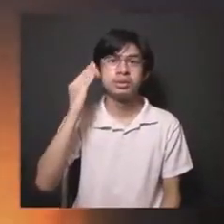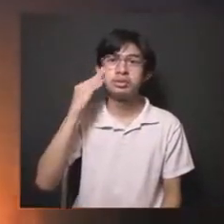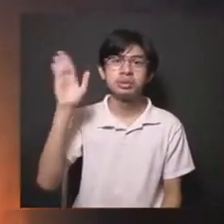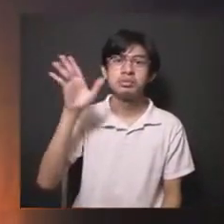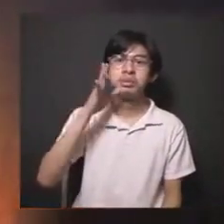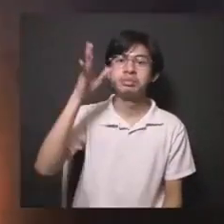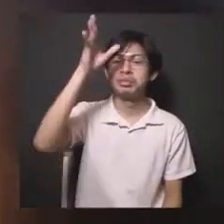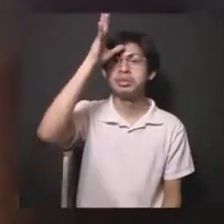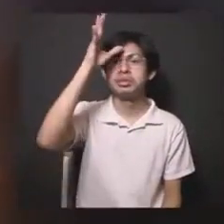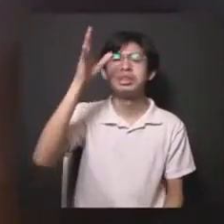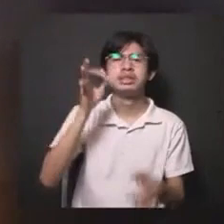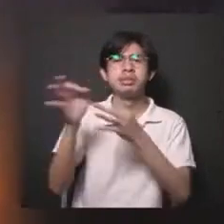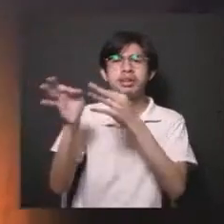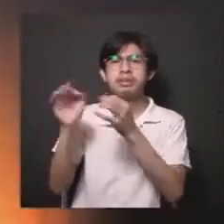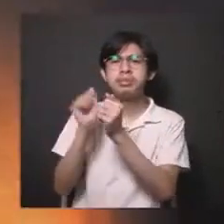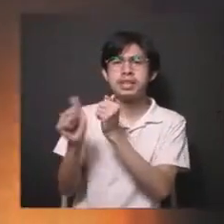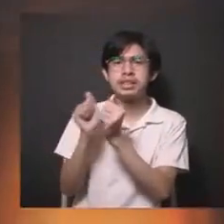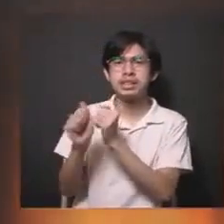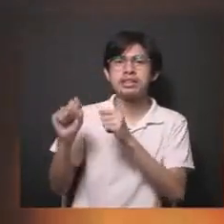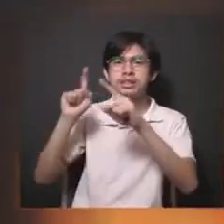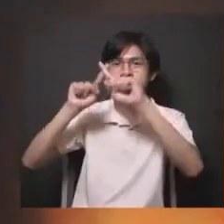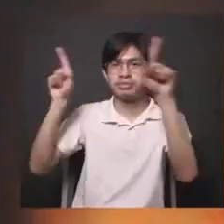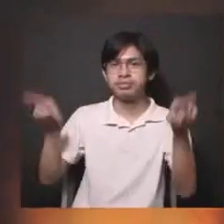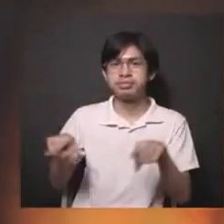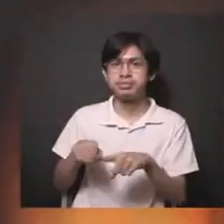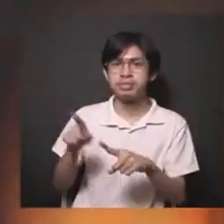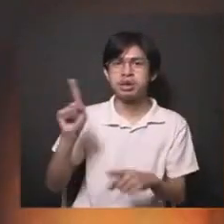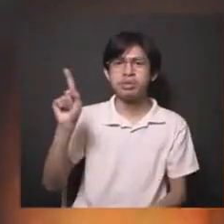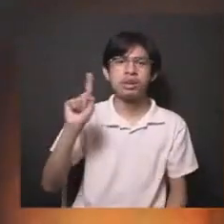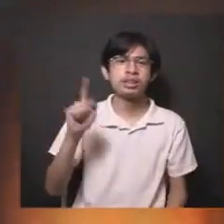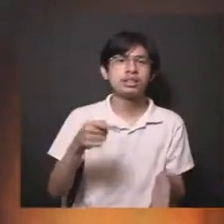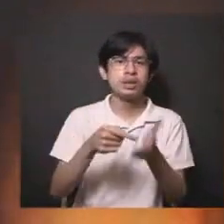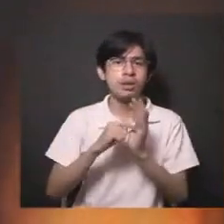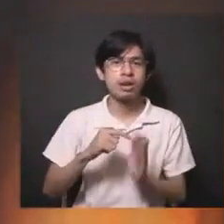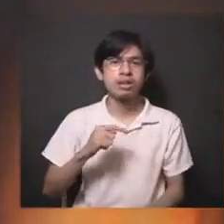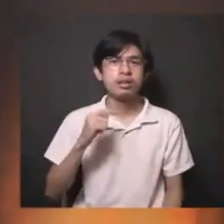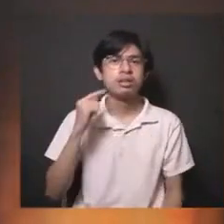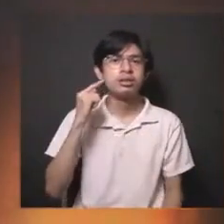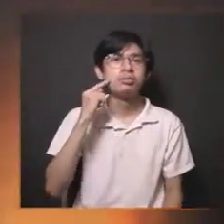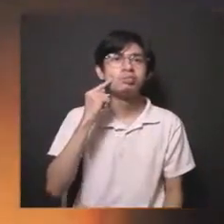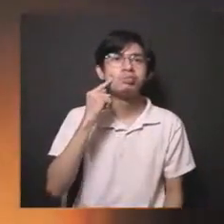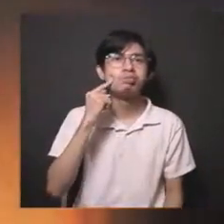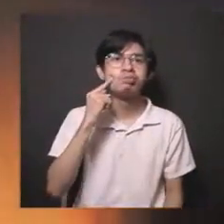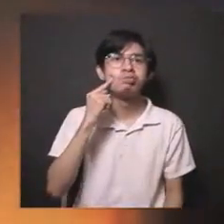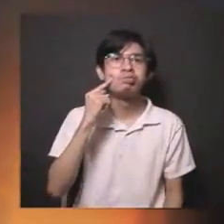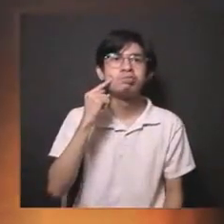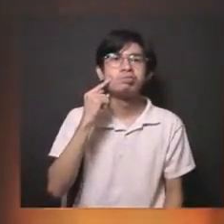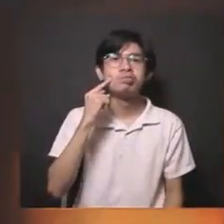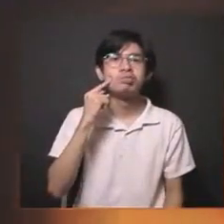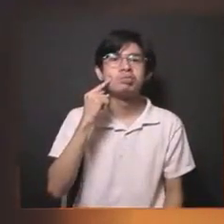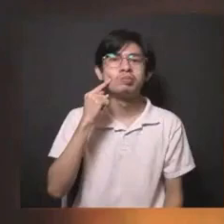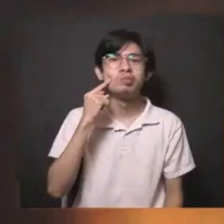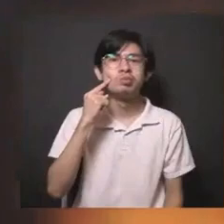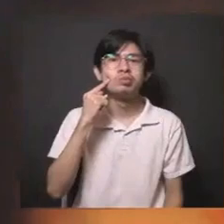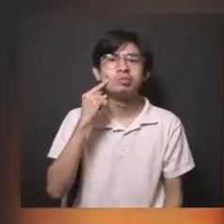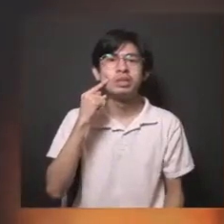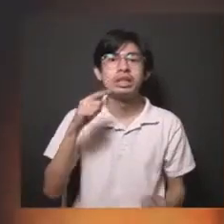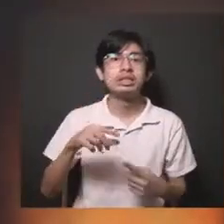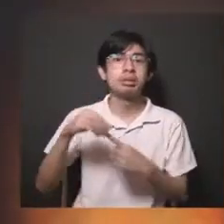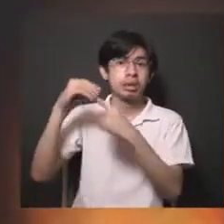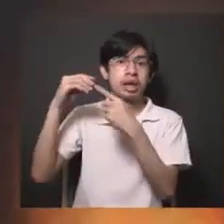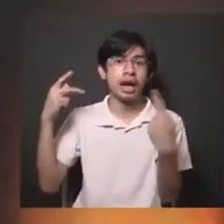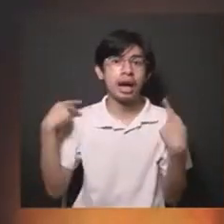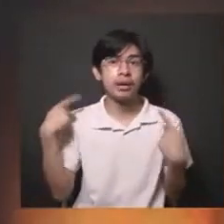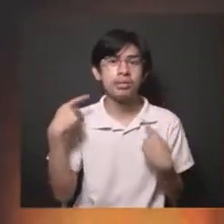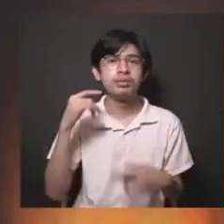is? This is actually candy. Okay, it's candy. But it's a special kind of they're jelly beans. But they're